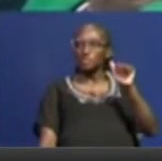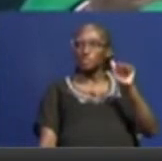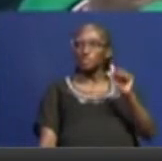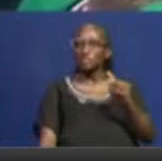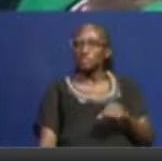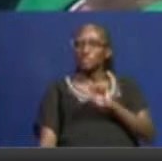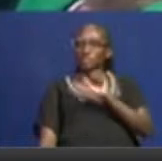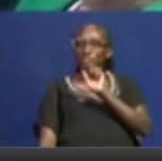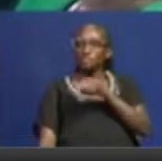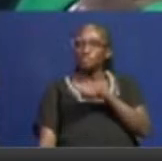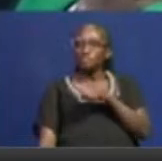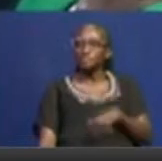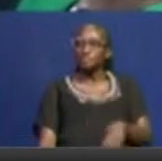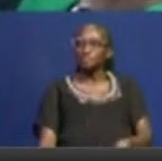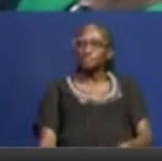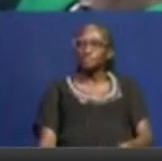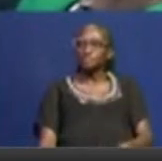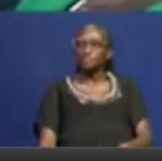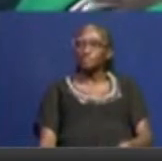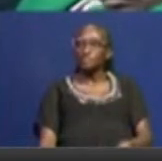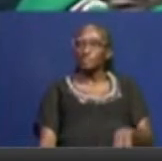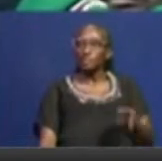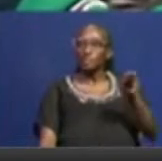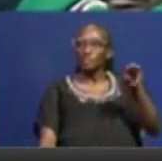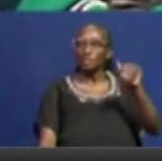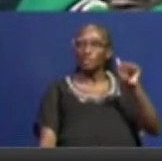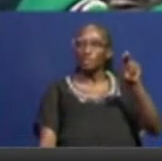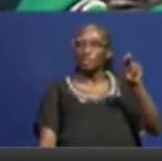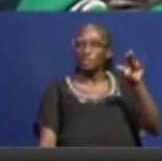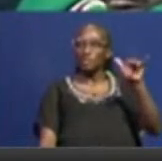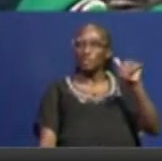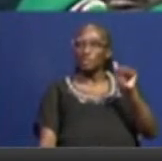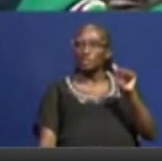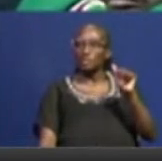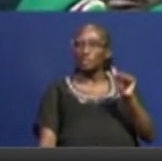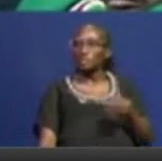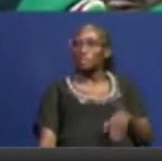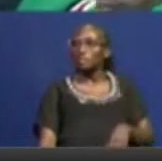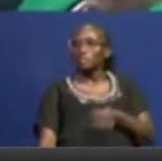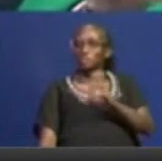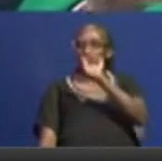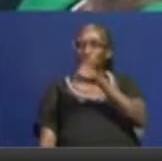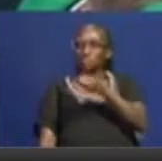Mumias West Johnson Manya Naika.